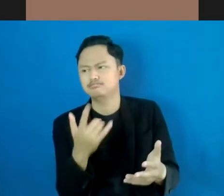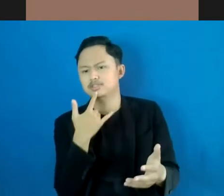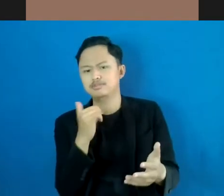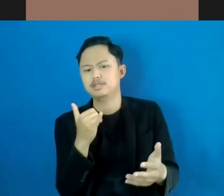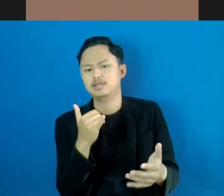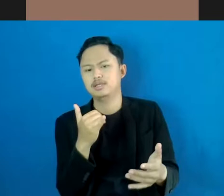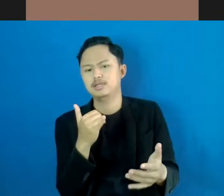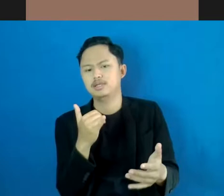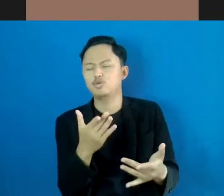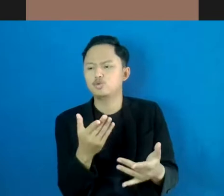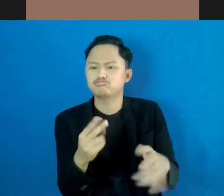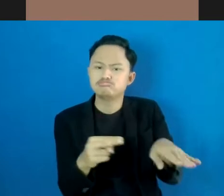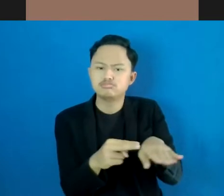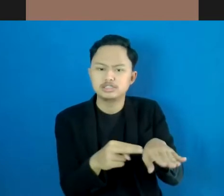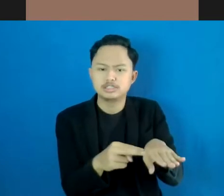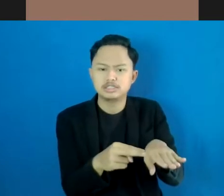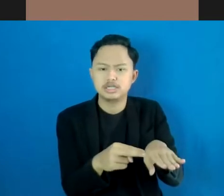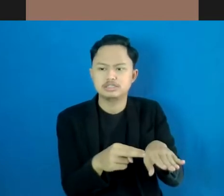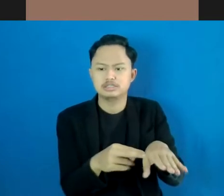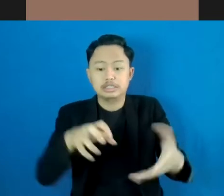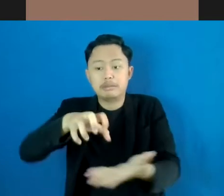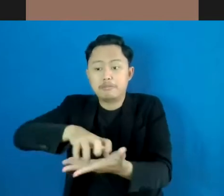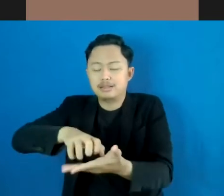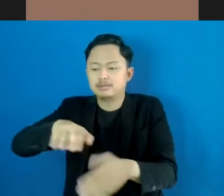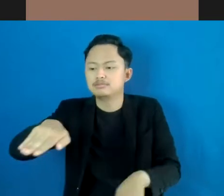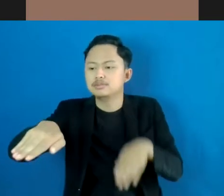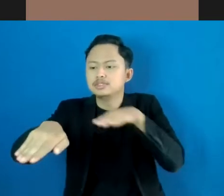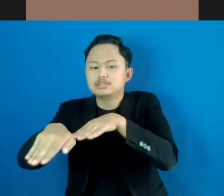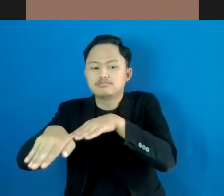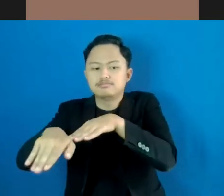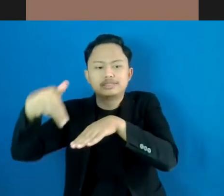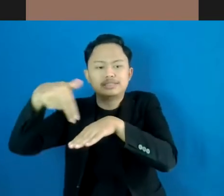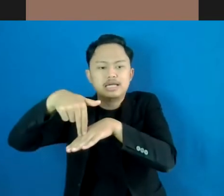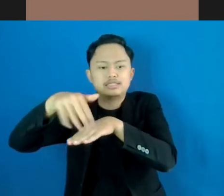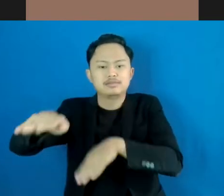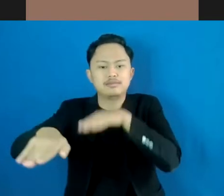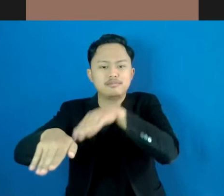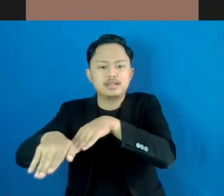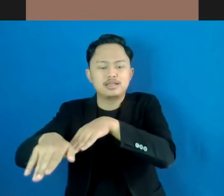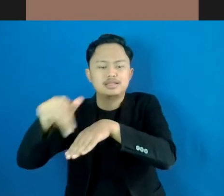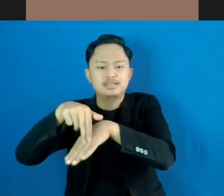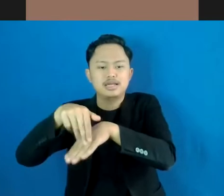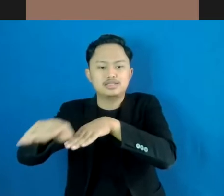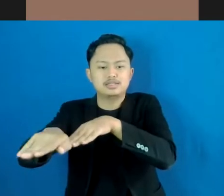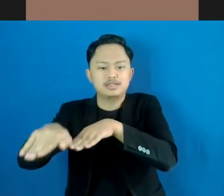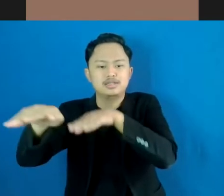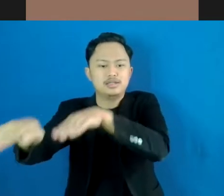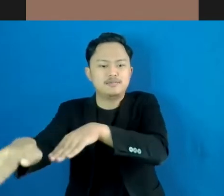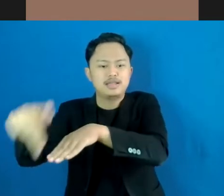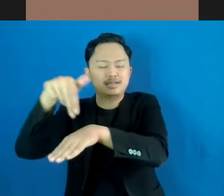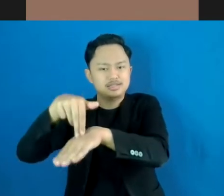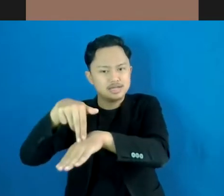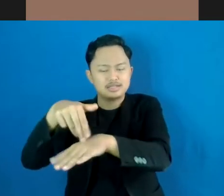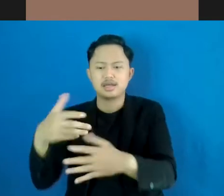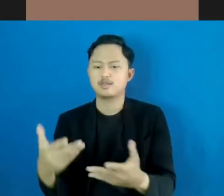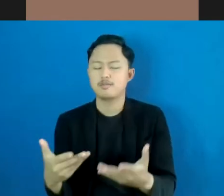opportunity charging or the terminal charging, right? So what kind of intention that you want? Since, yeah,